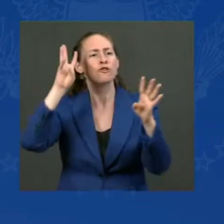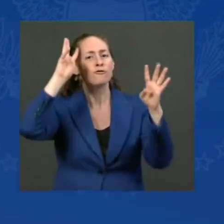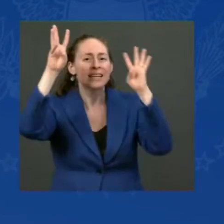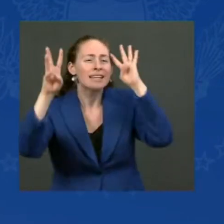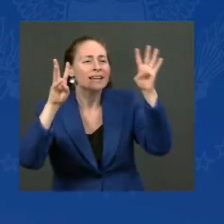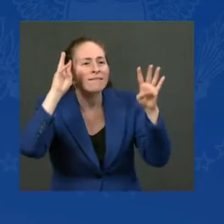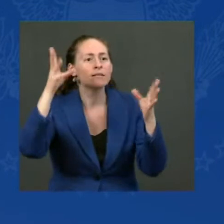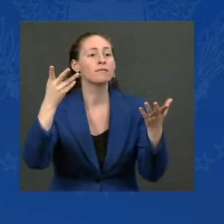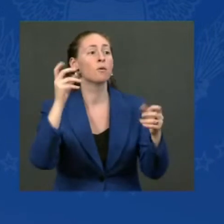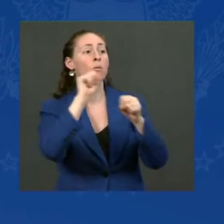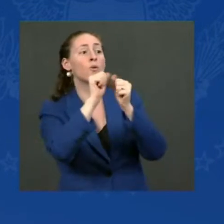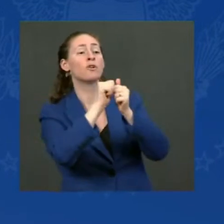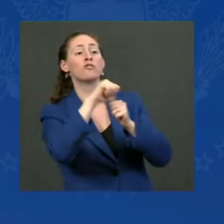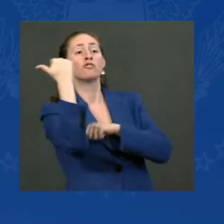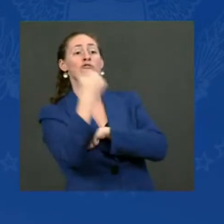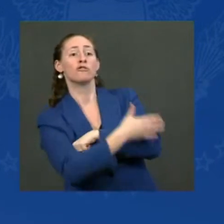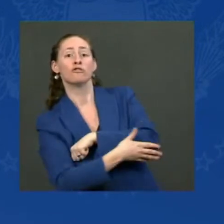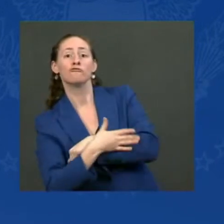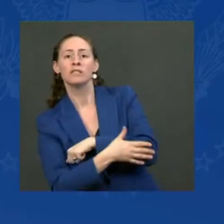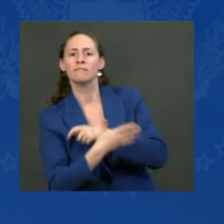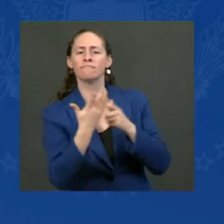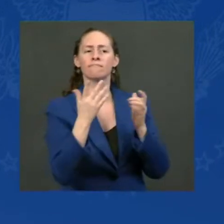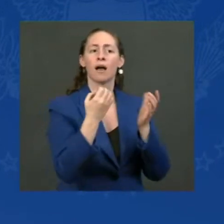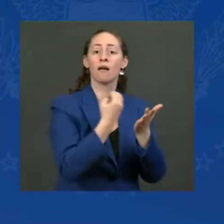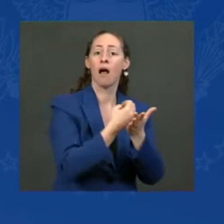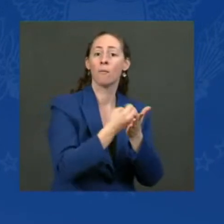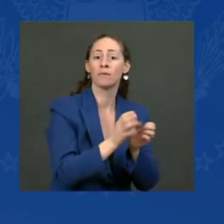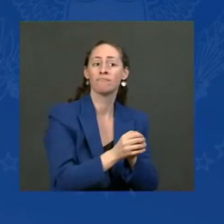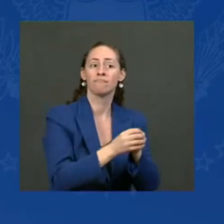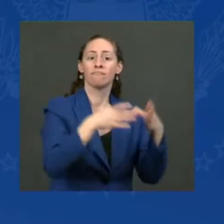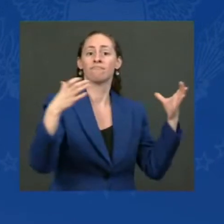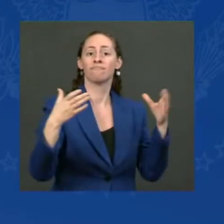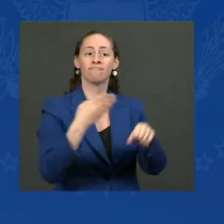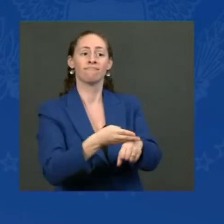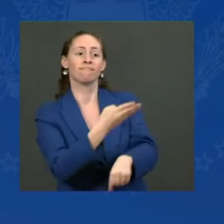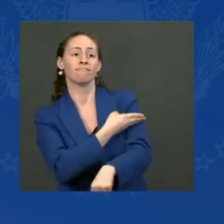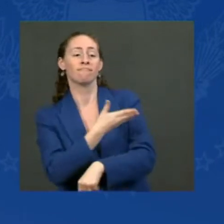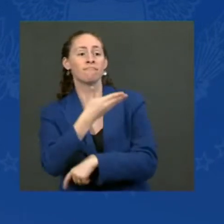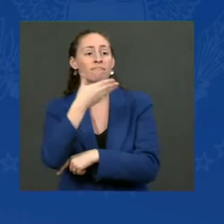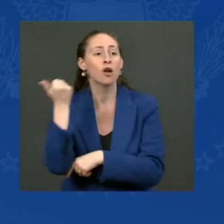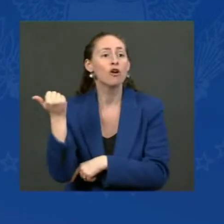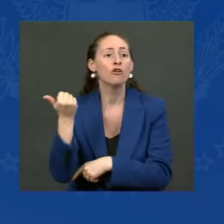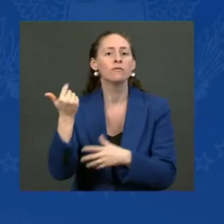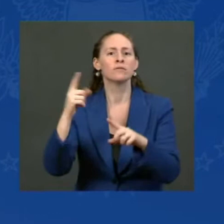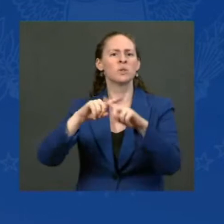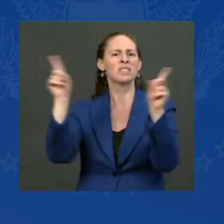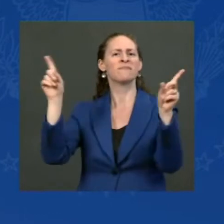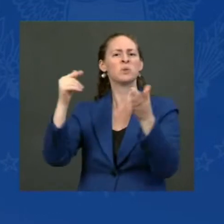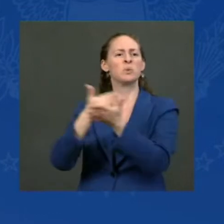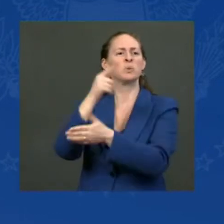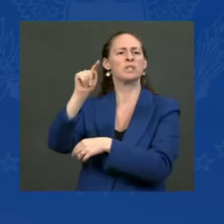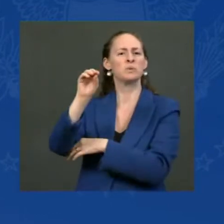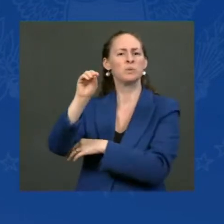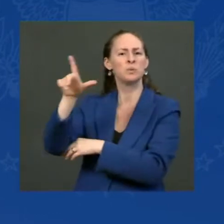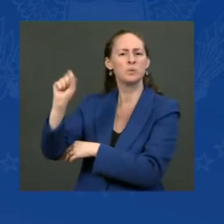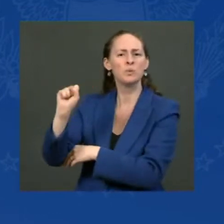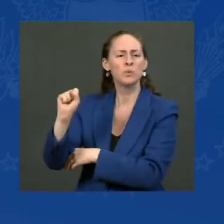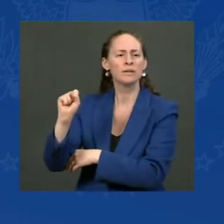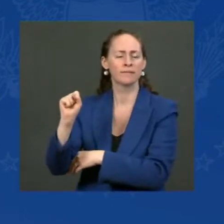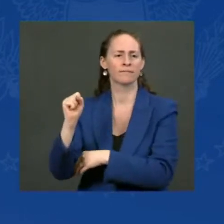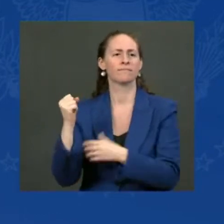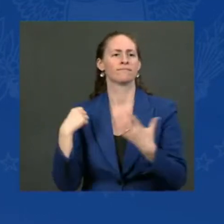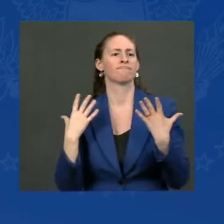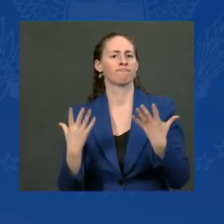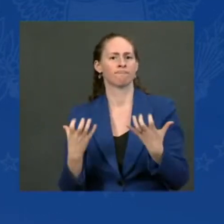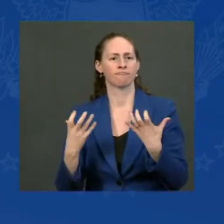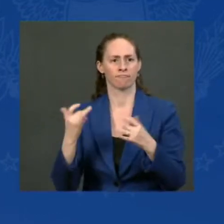all stages of economic development to develop new tools and technologies to help us tackle the challenges of this second quarter